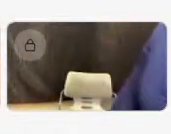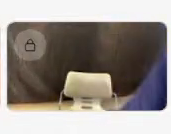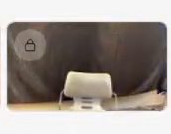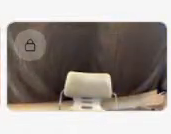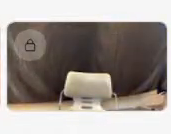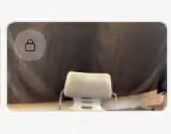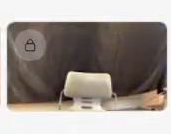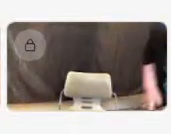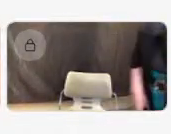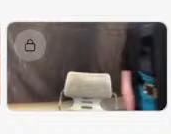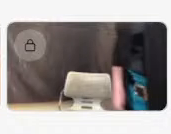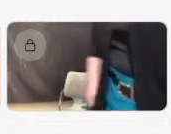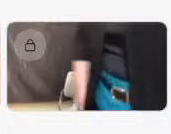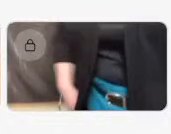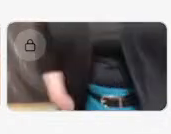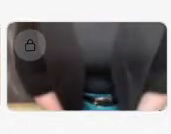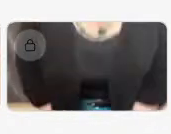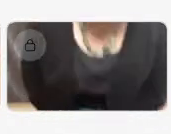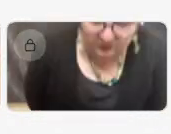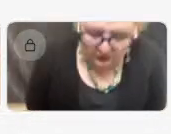What else was mentioned?